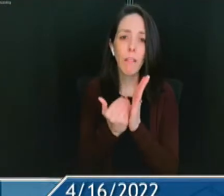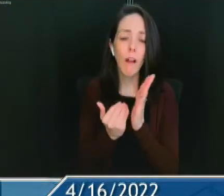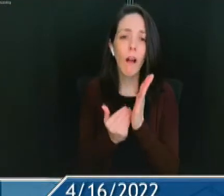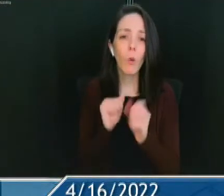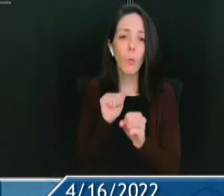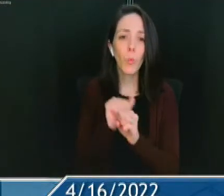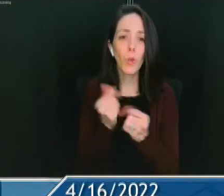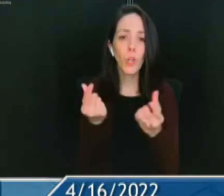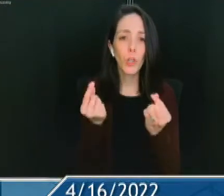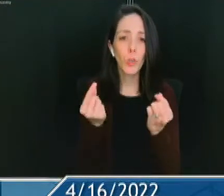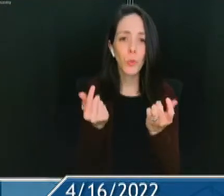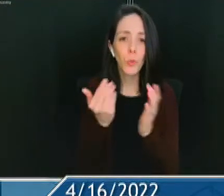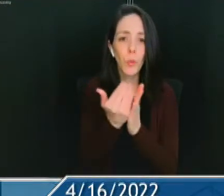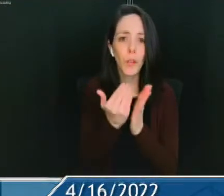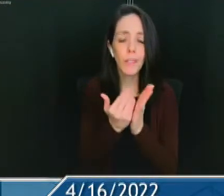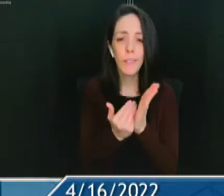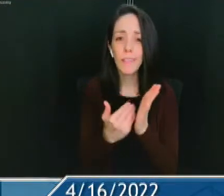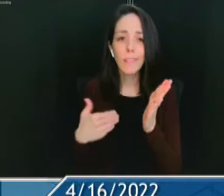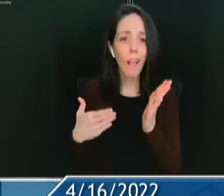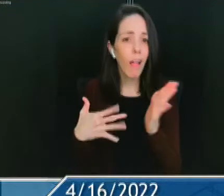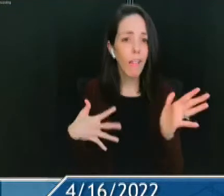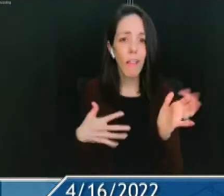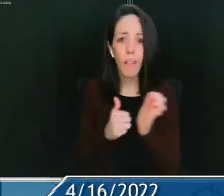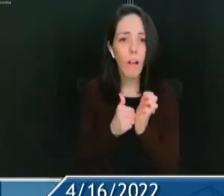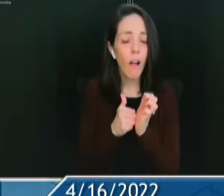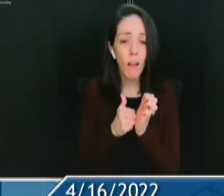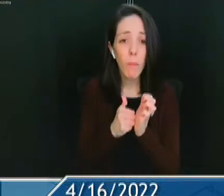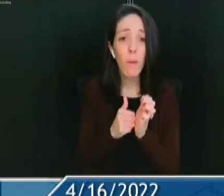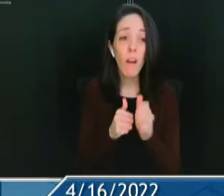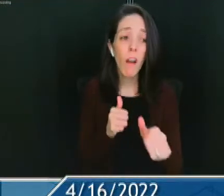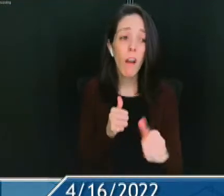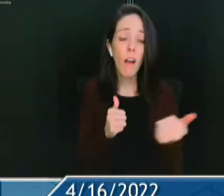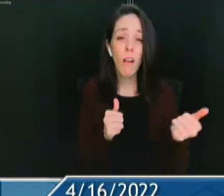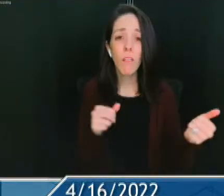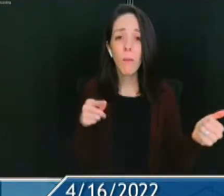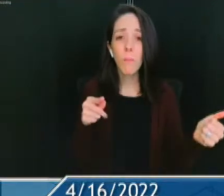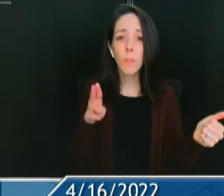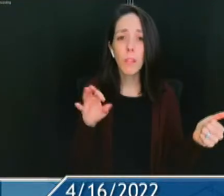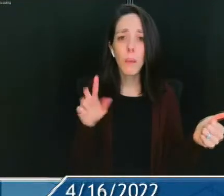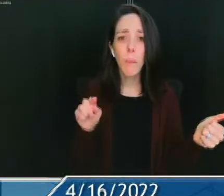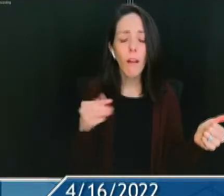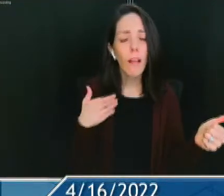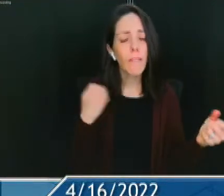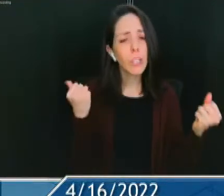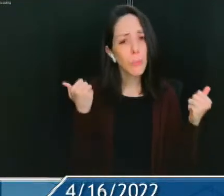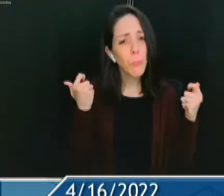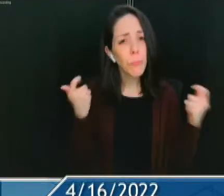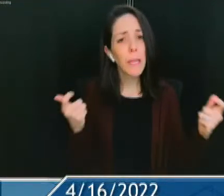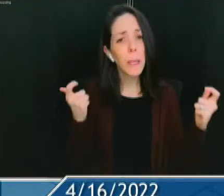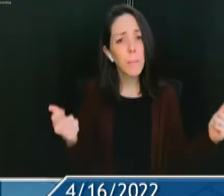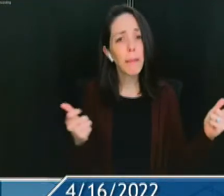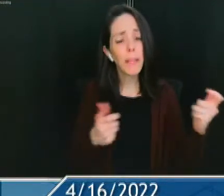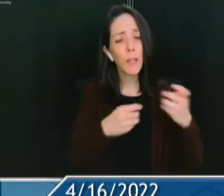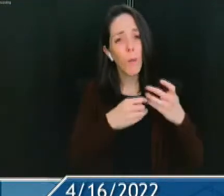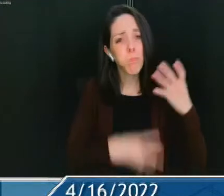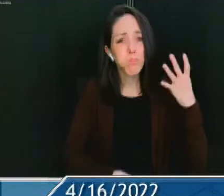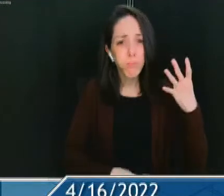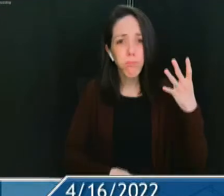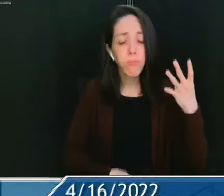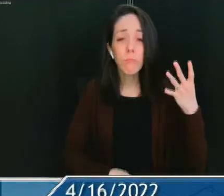$4 billion maintenance backlog that started under the Honorable Vera Katz. And so I want to just